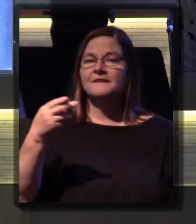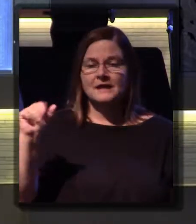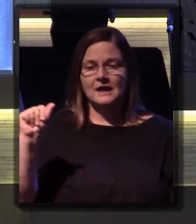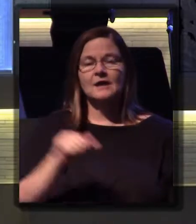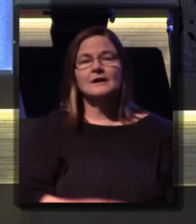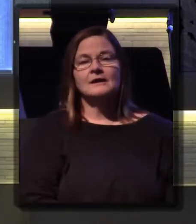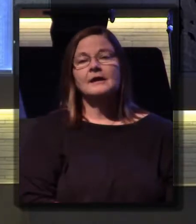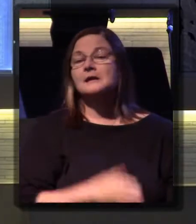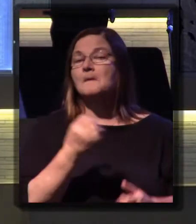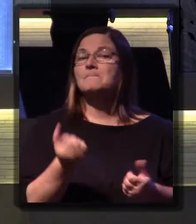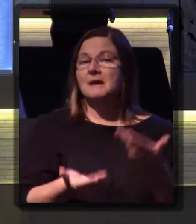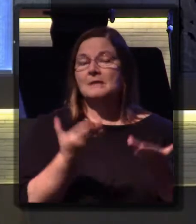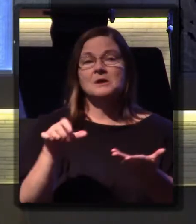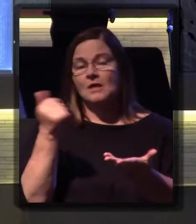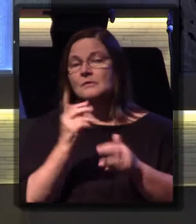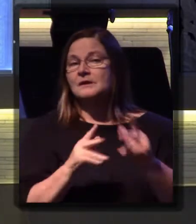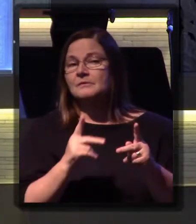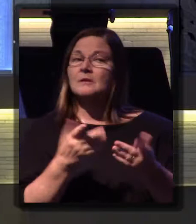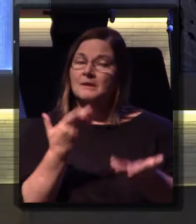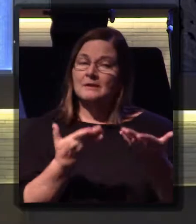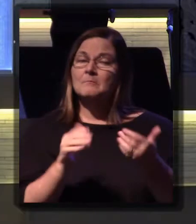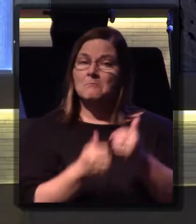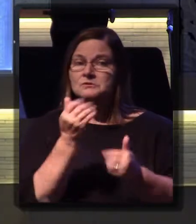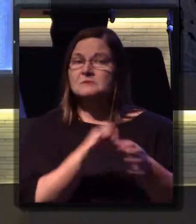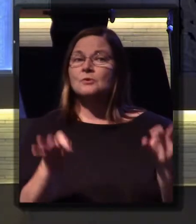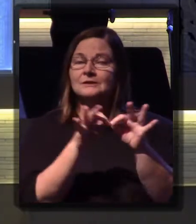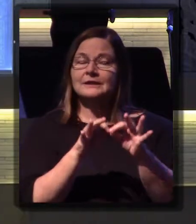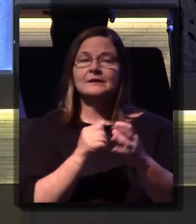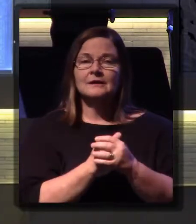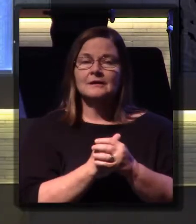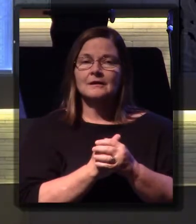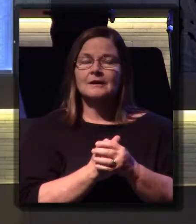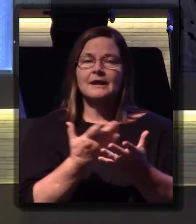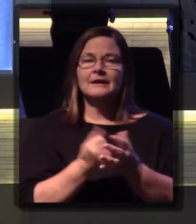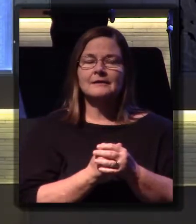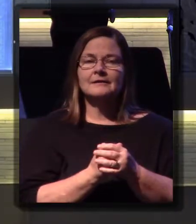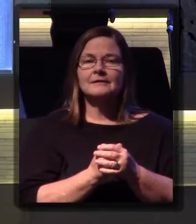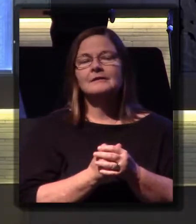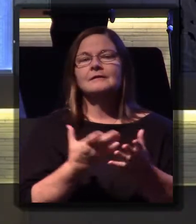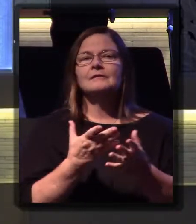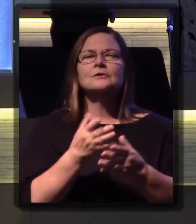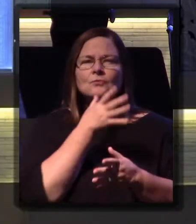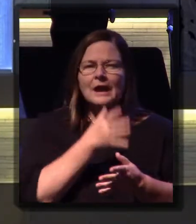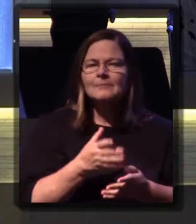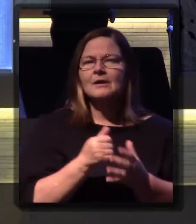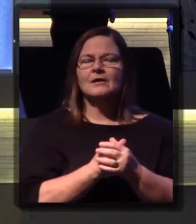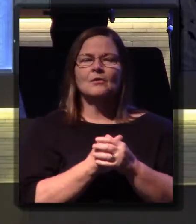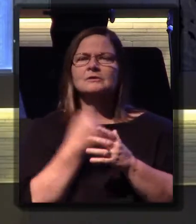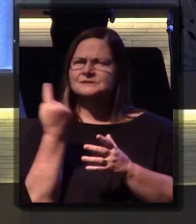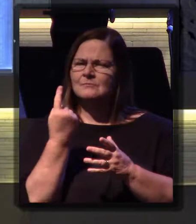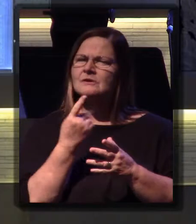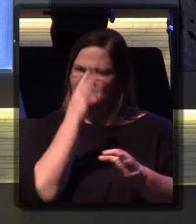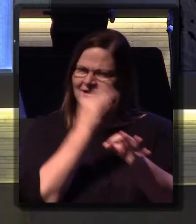Arimathea, and later on, many others. Maybe even, most importantly for you, a